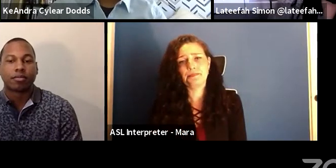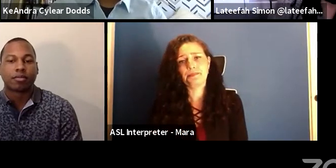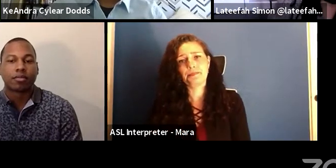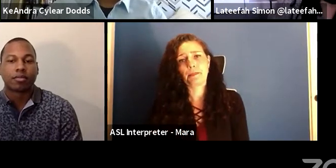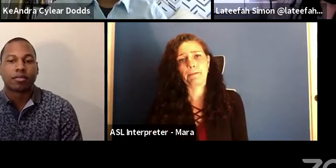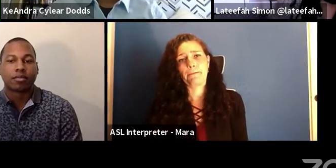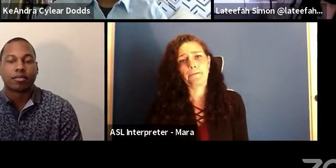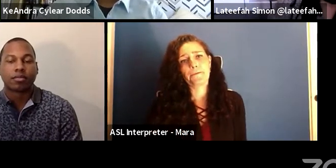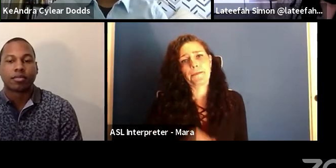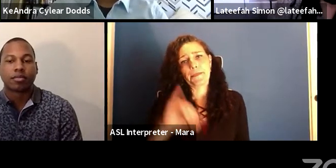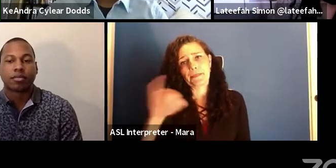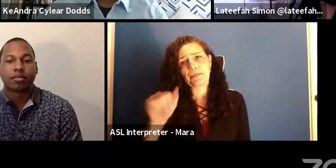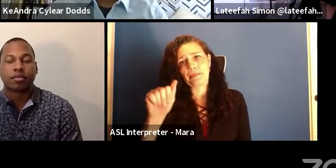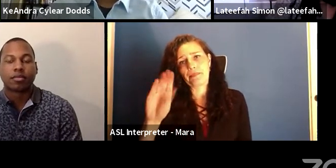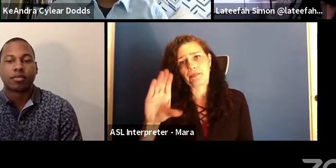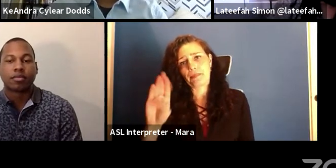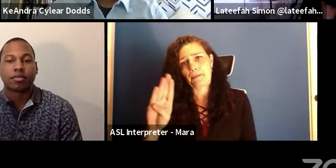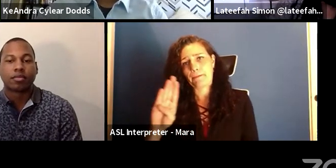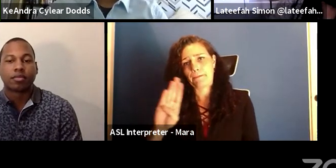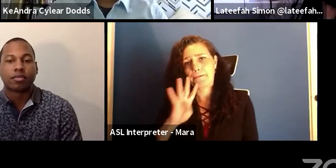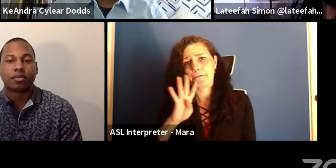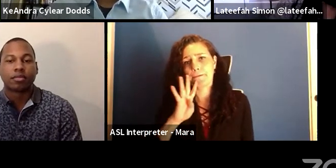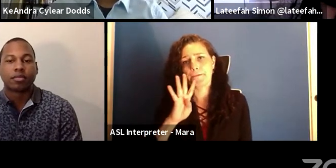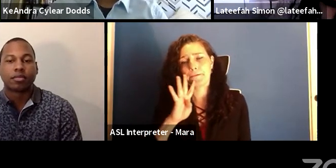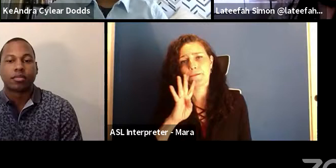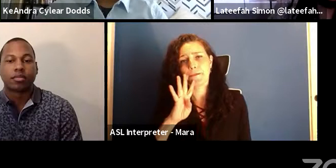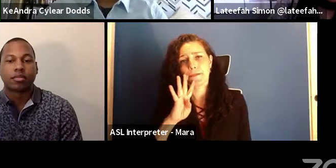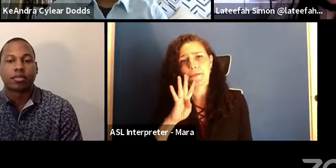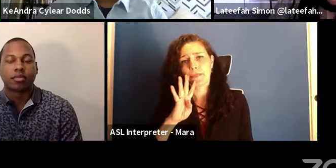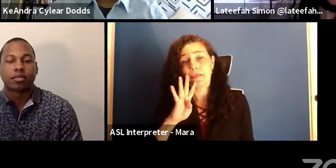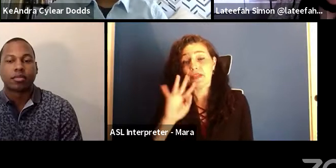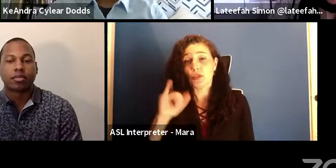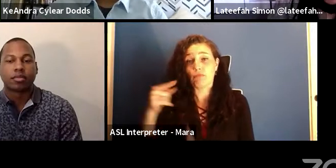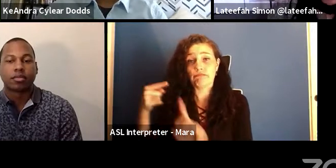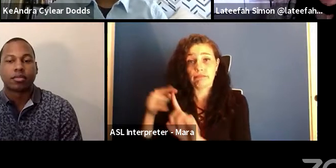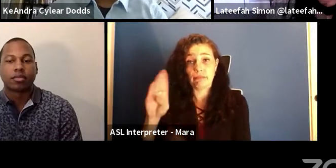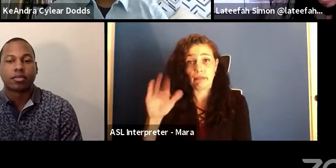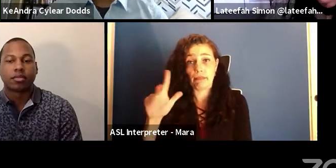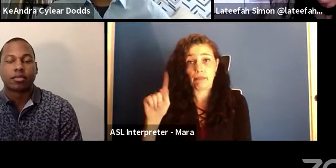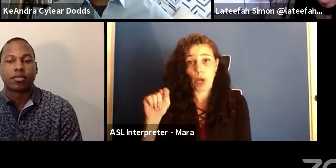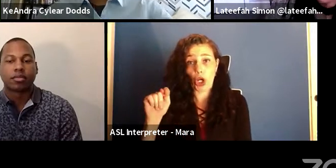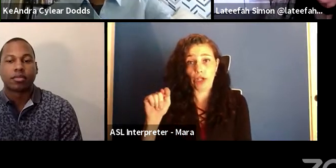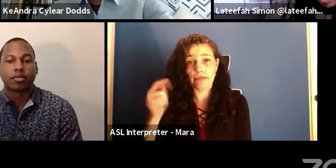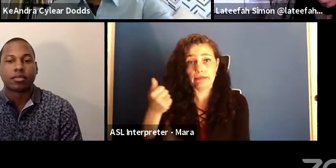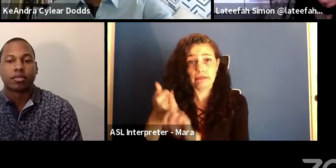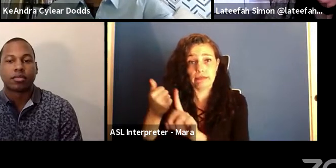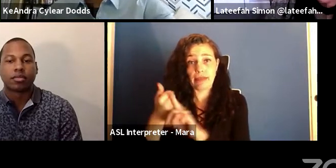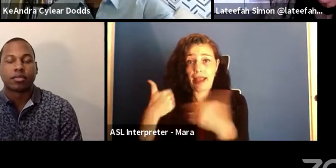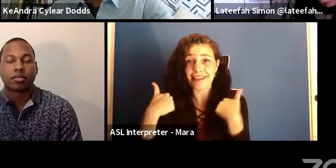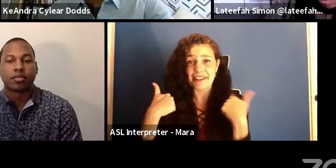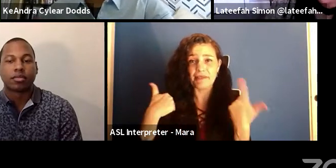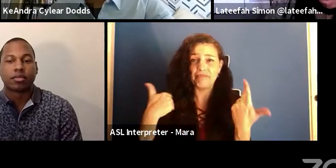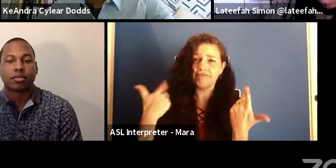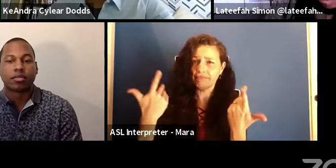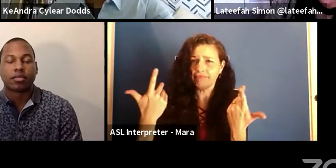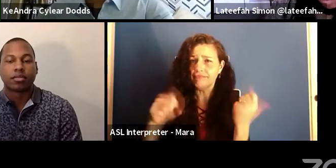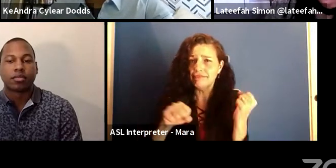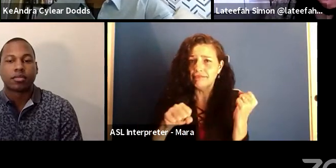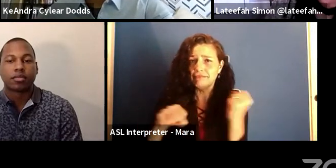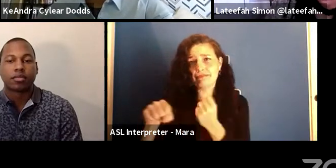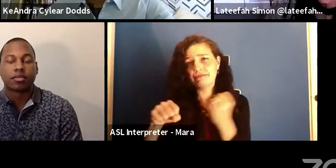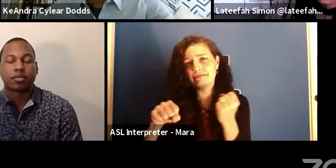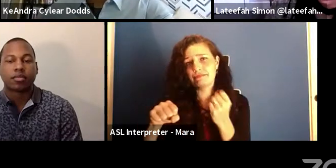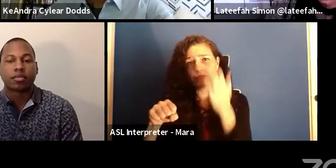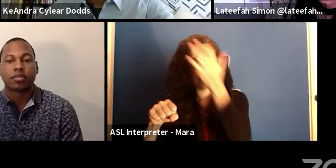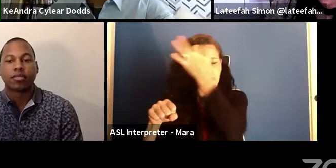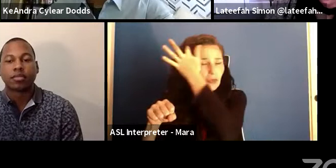So on that point, BART has a police force. A lot of transit